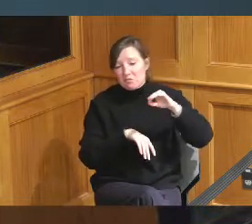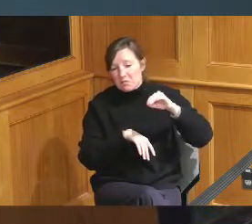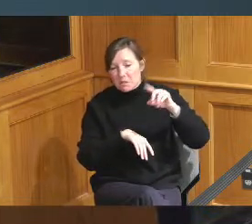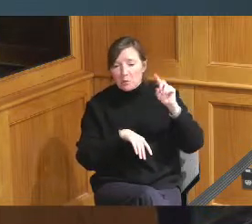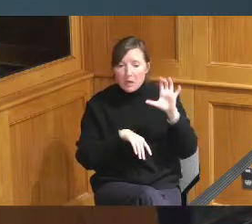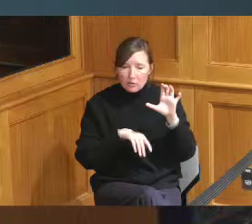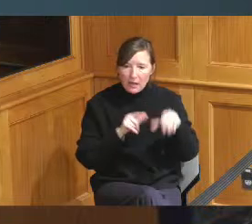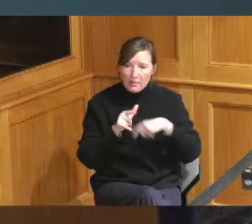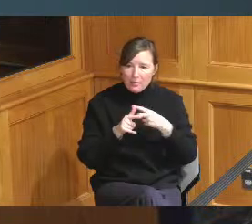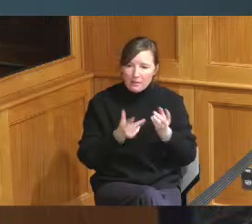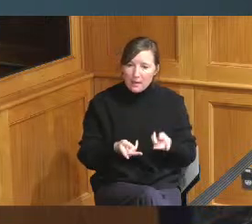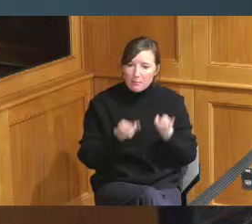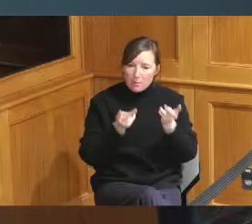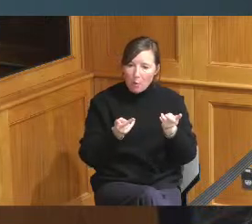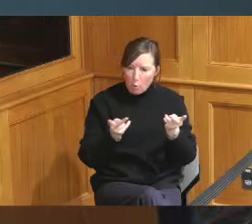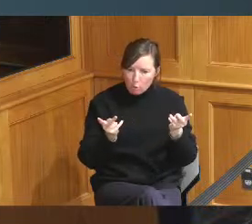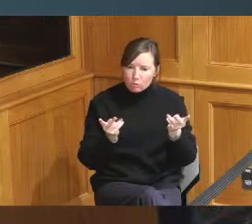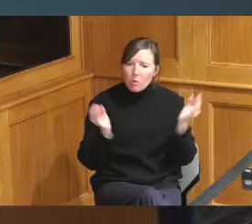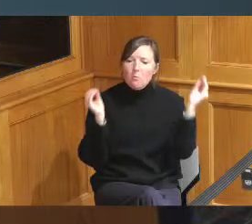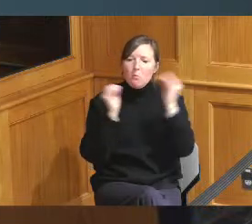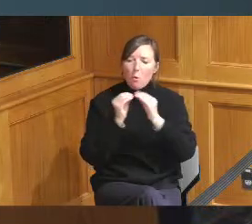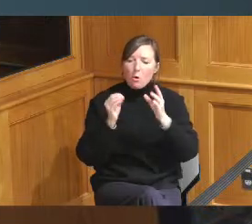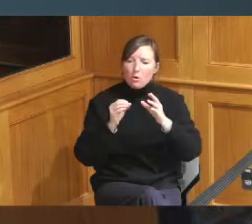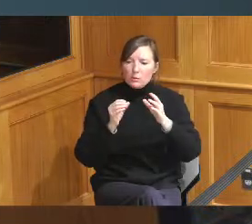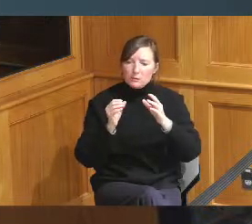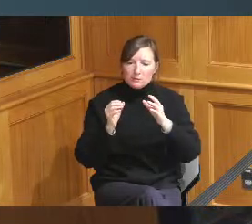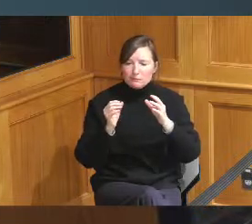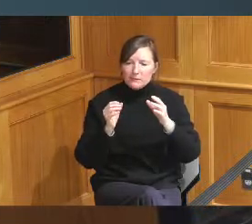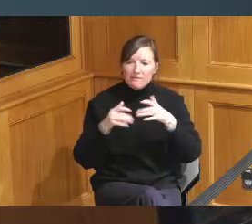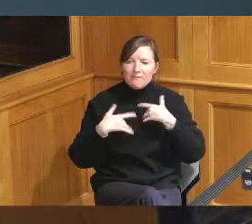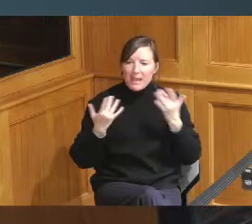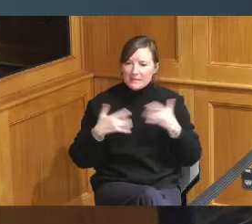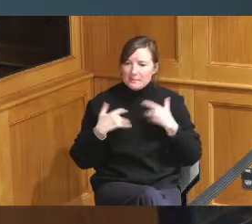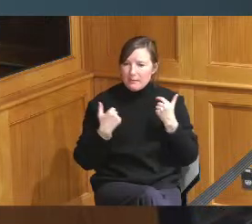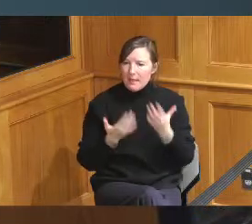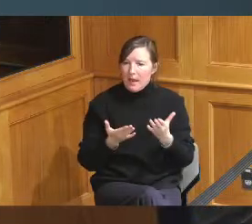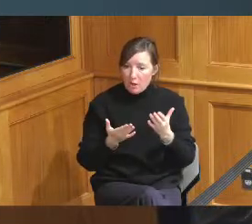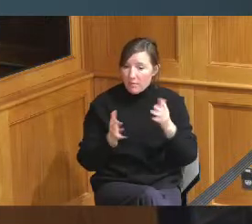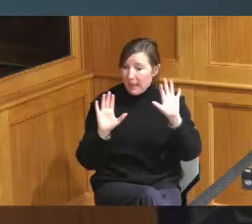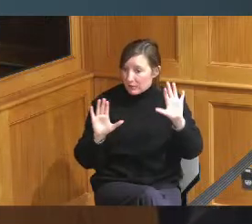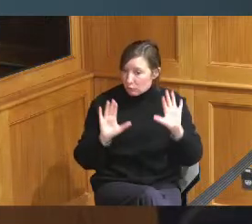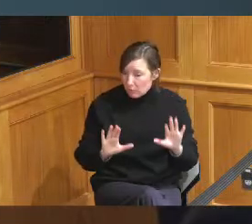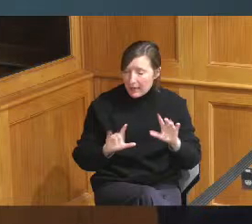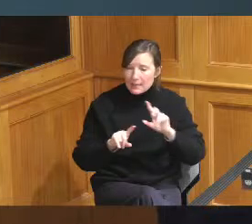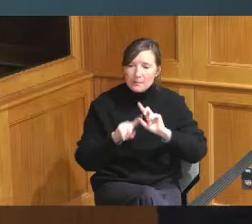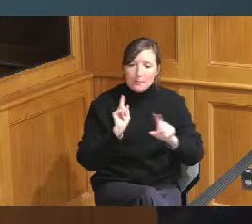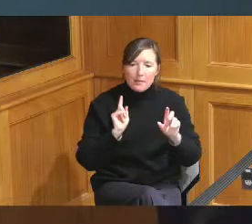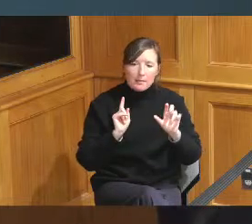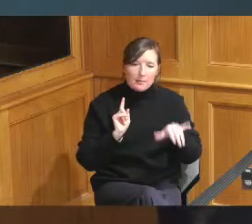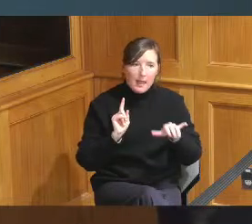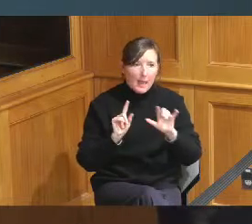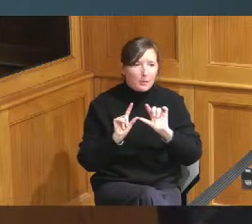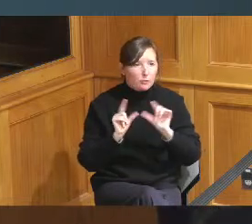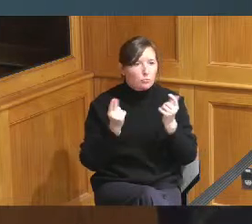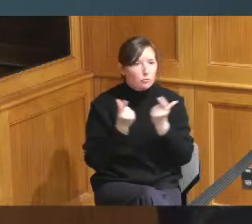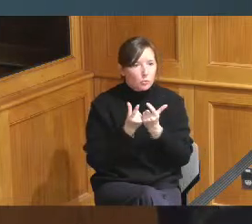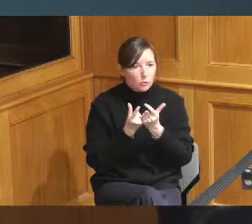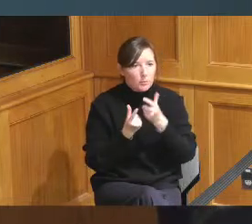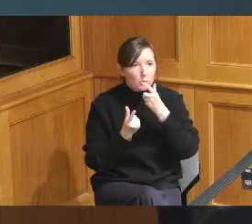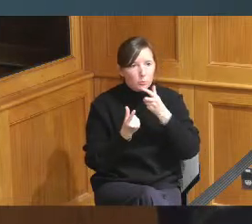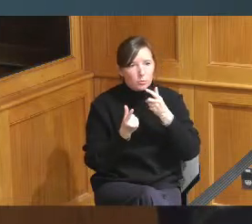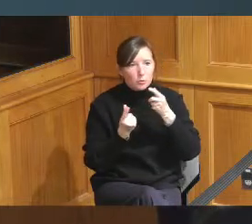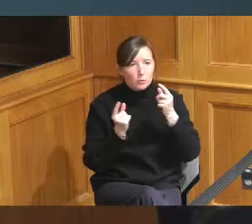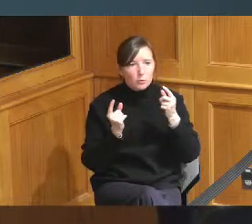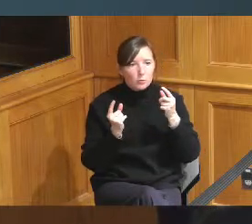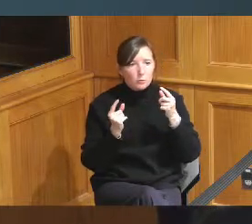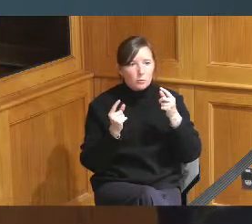more activity, which I think was great. But what we're seeing now, that the group that was around, I'm probably the only one still hanging around,